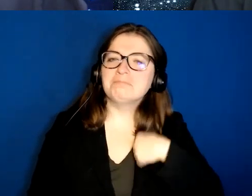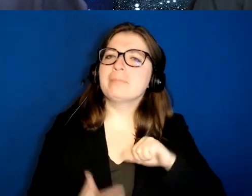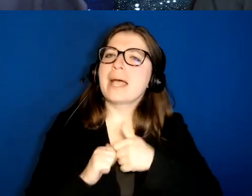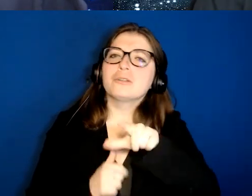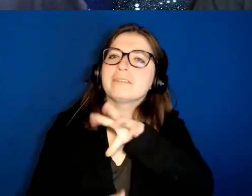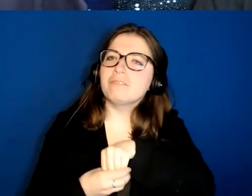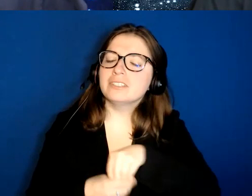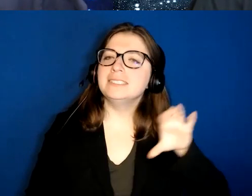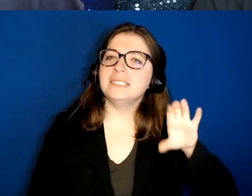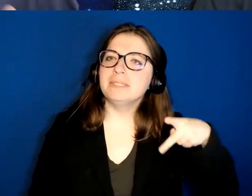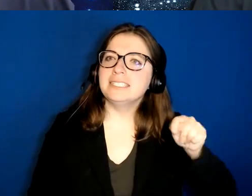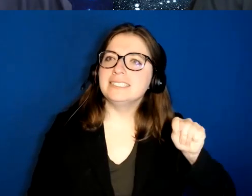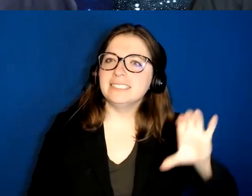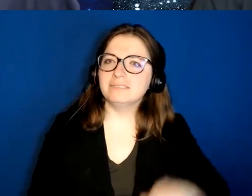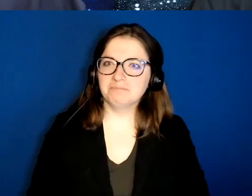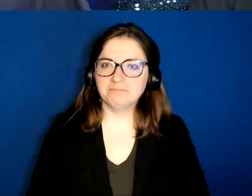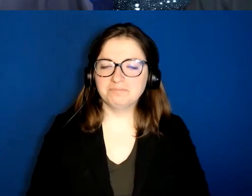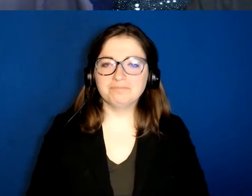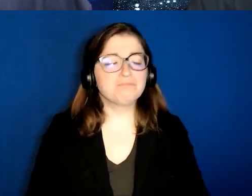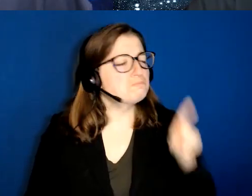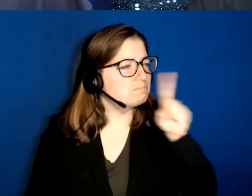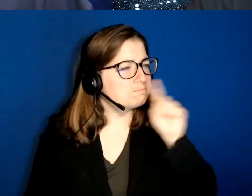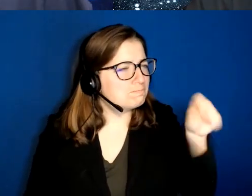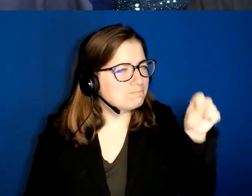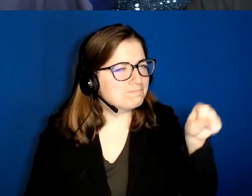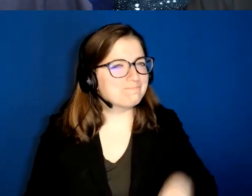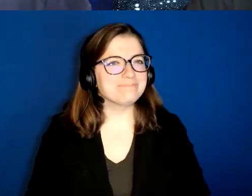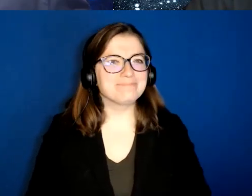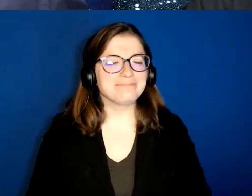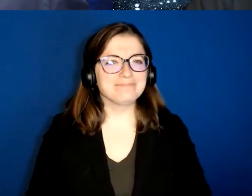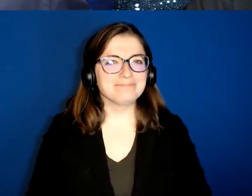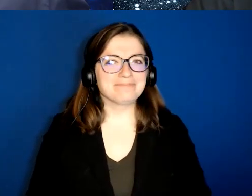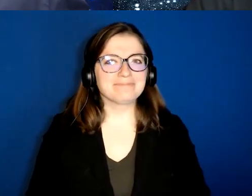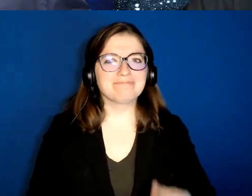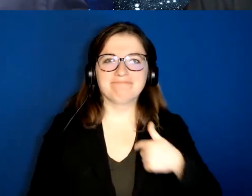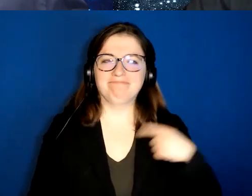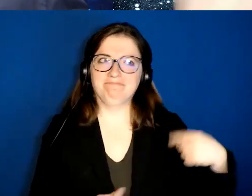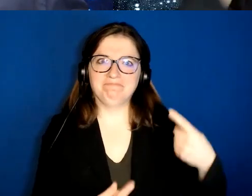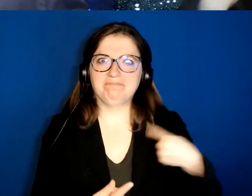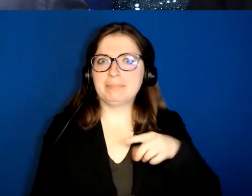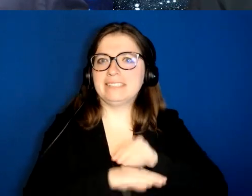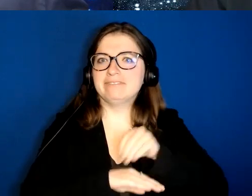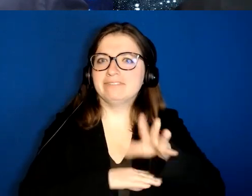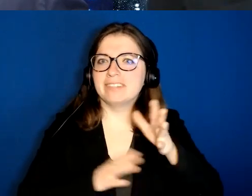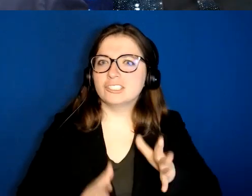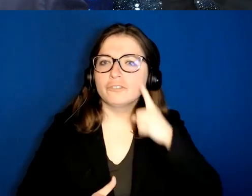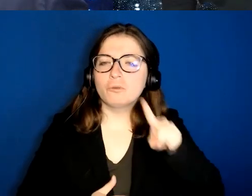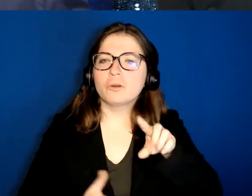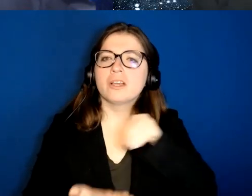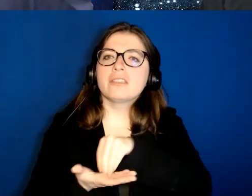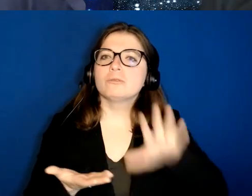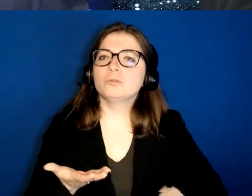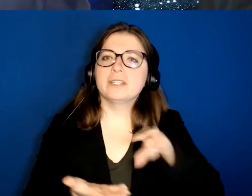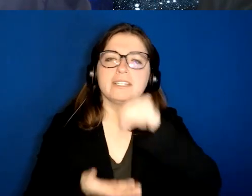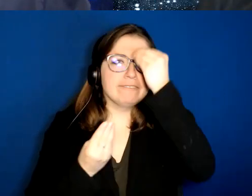CPTC? Oh, sure. So I've been the advisor for our student InfoSec team. It's